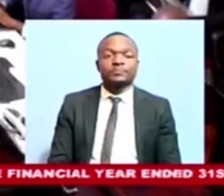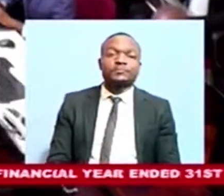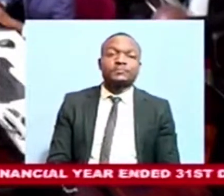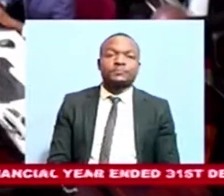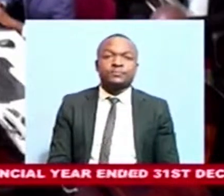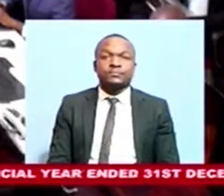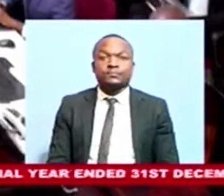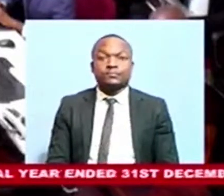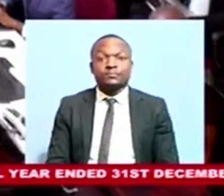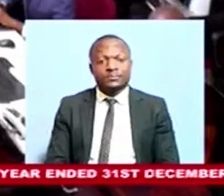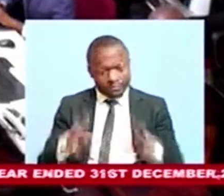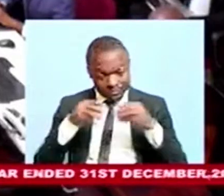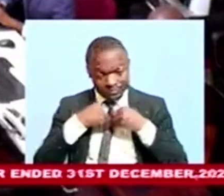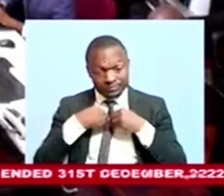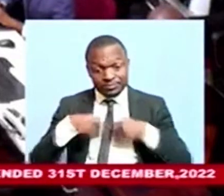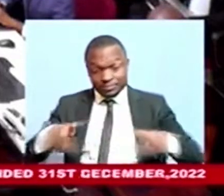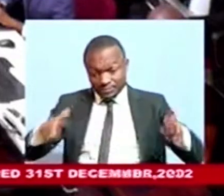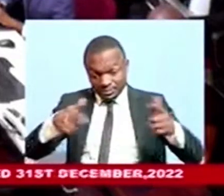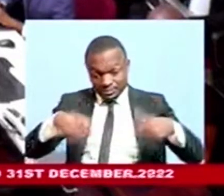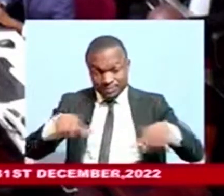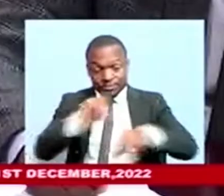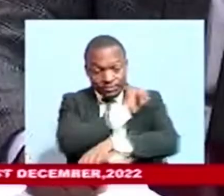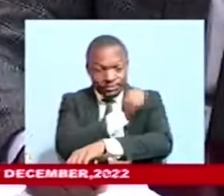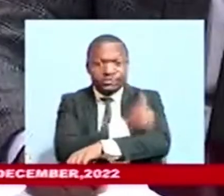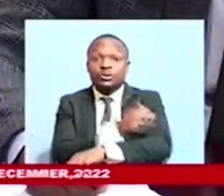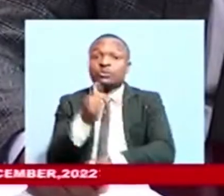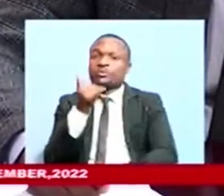We admit as a local authority that we erred,